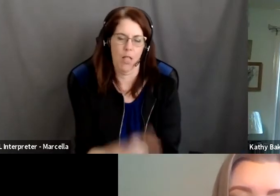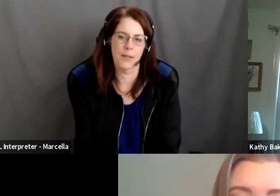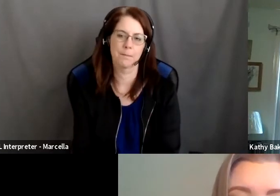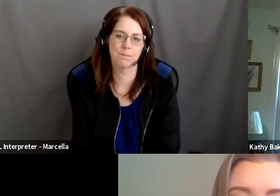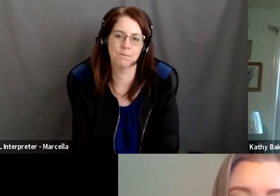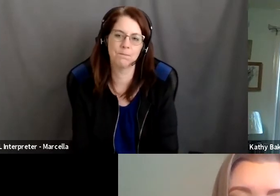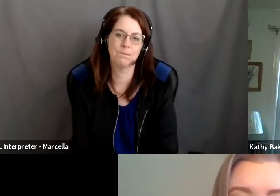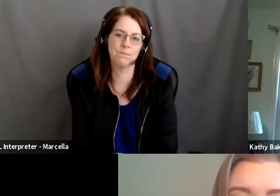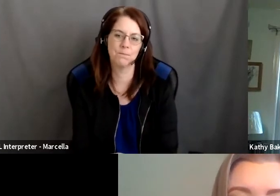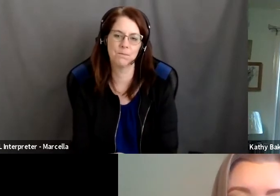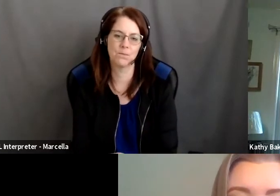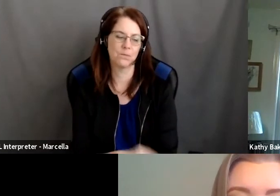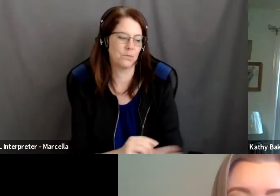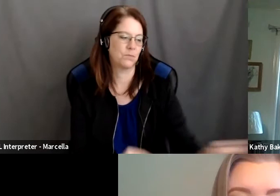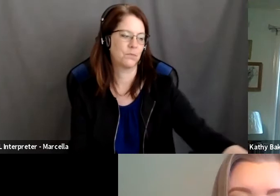Oh.